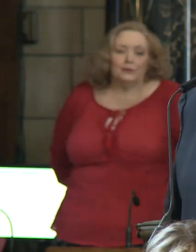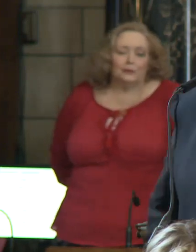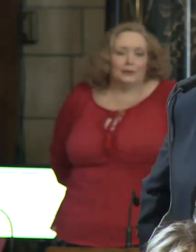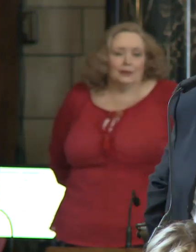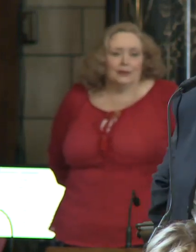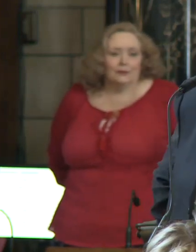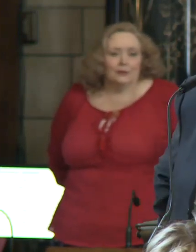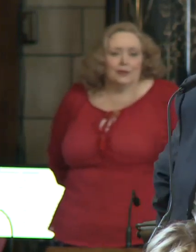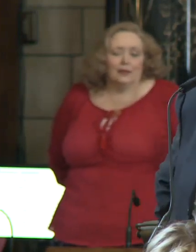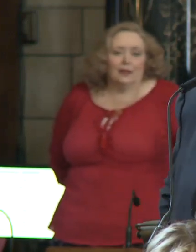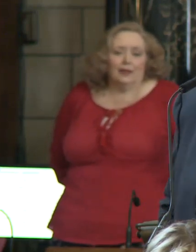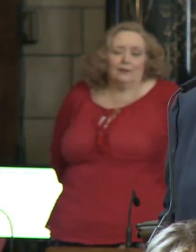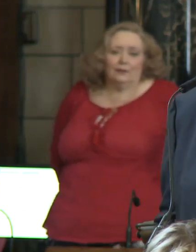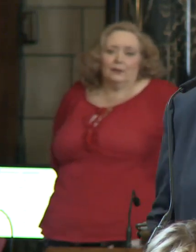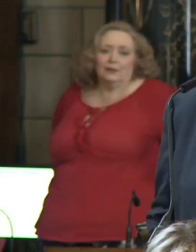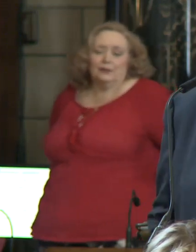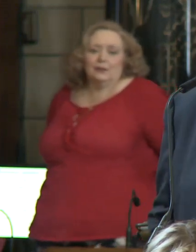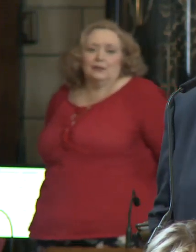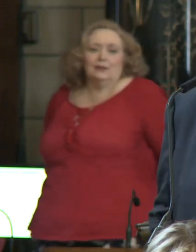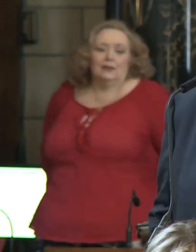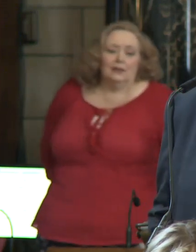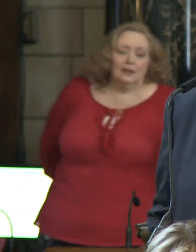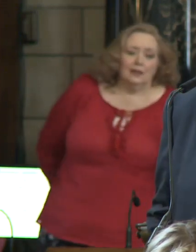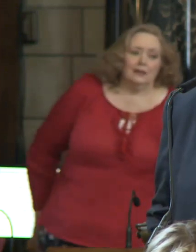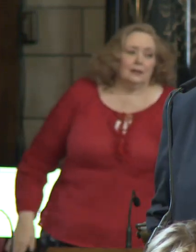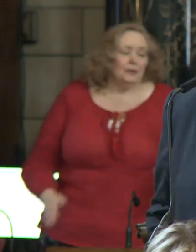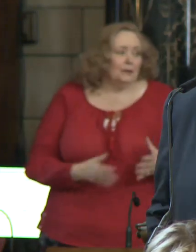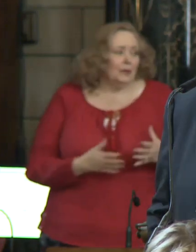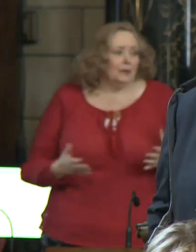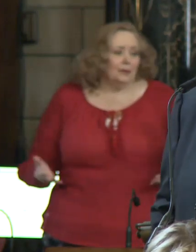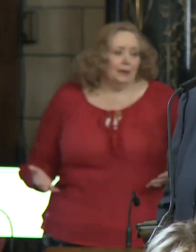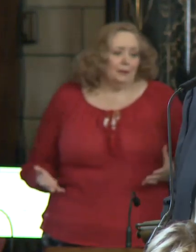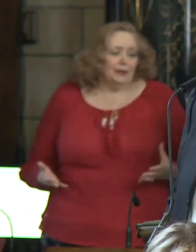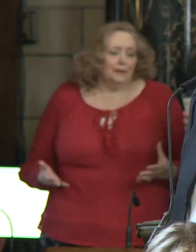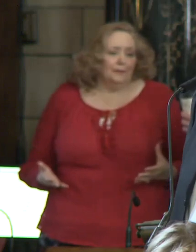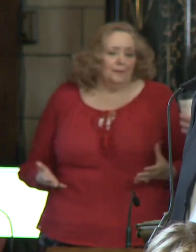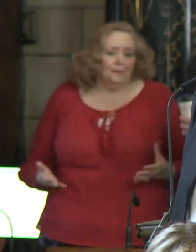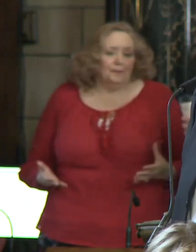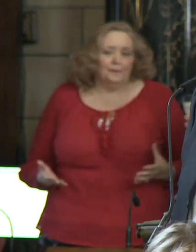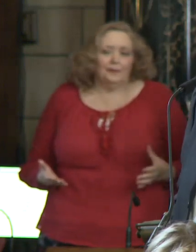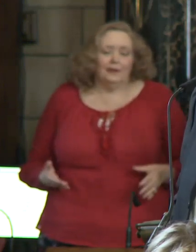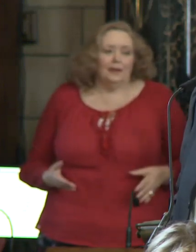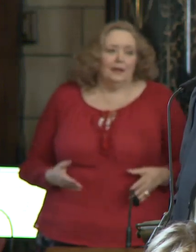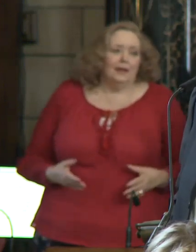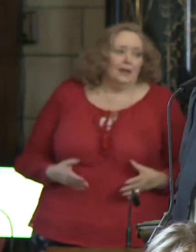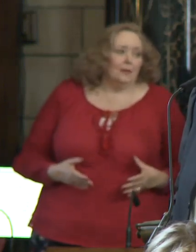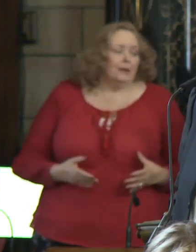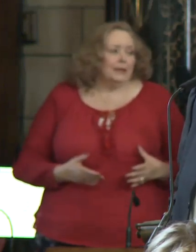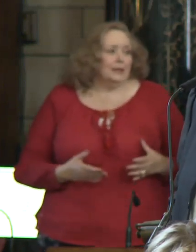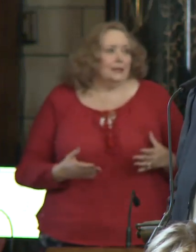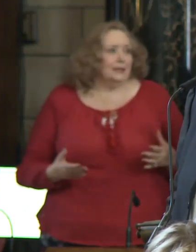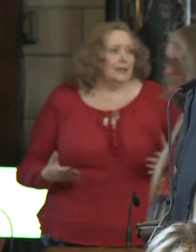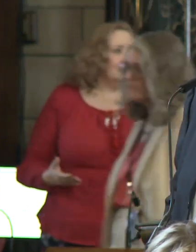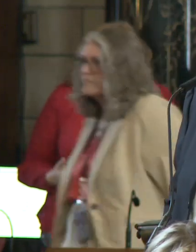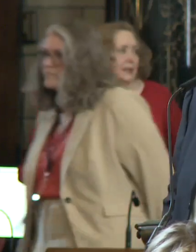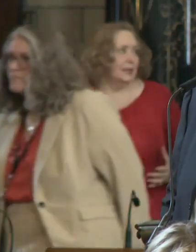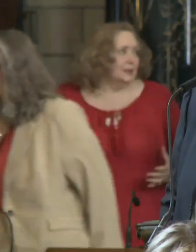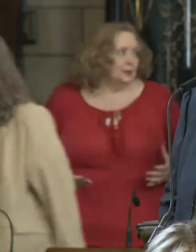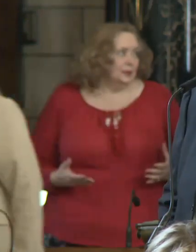So we've excluded rape and incest. We're allowing for IVF.